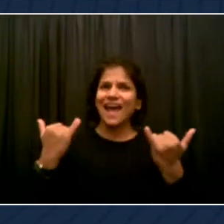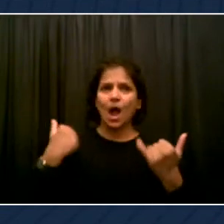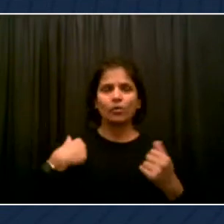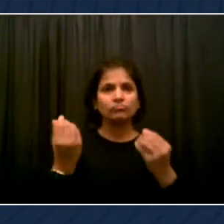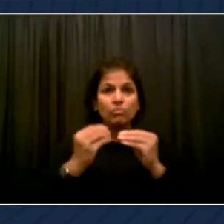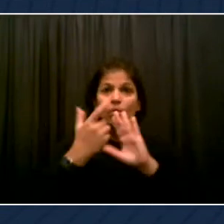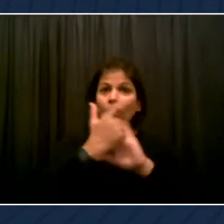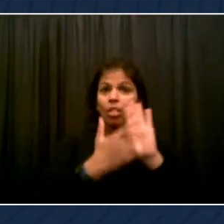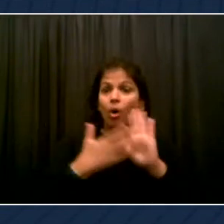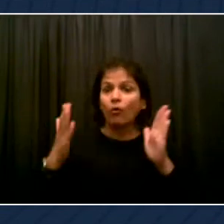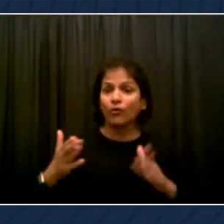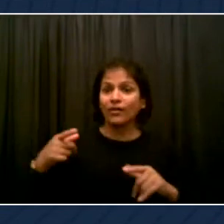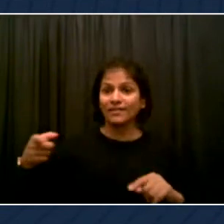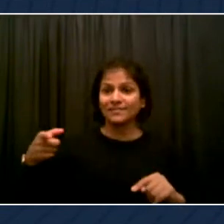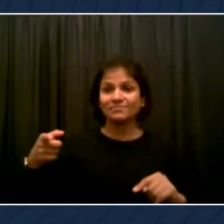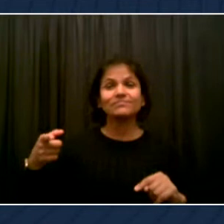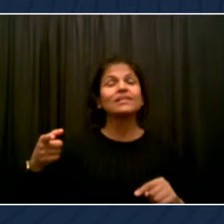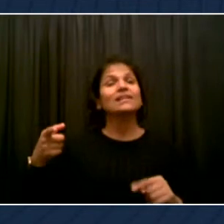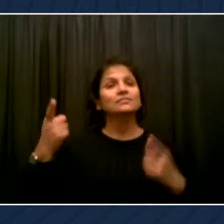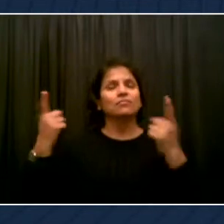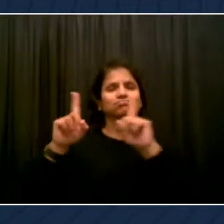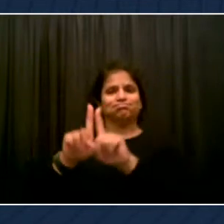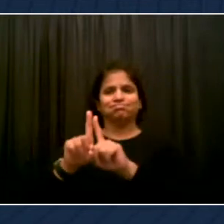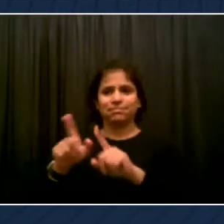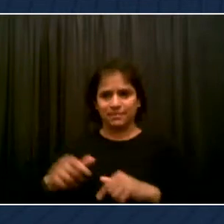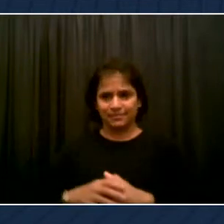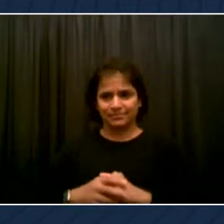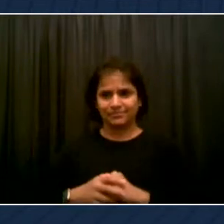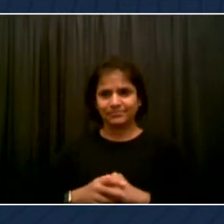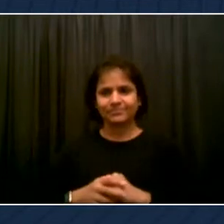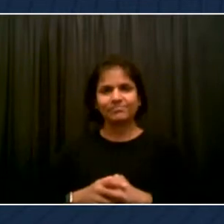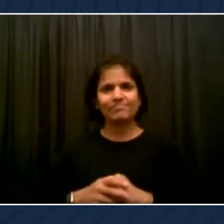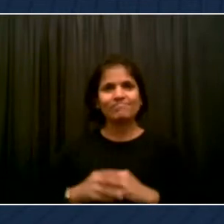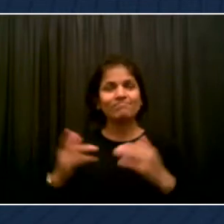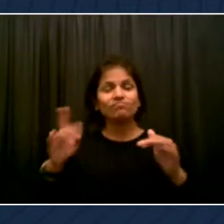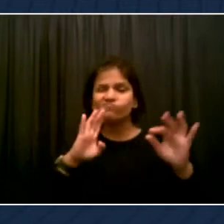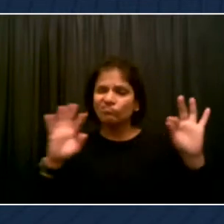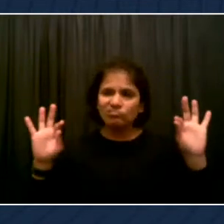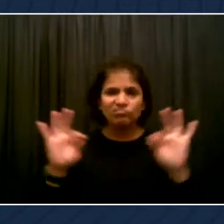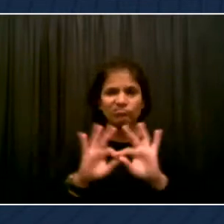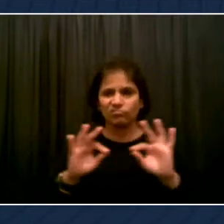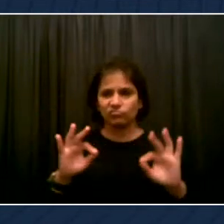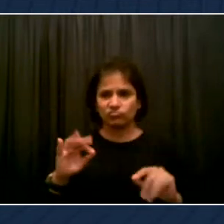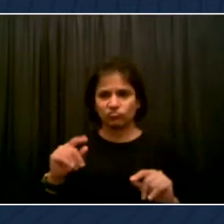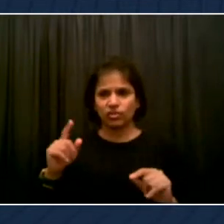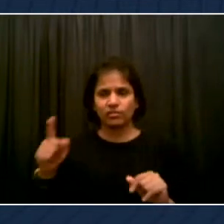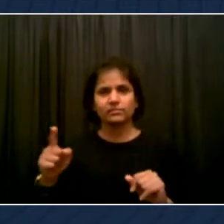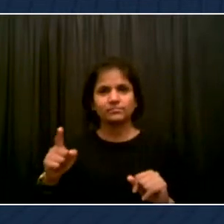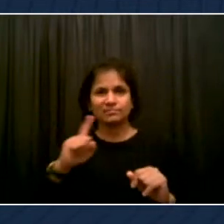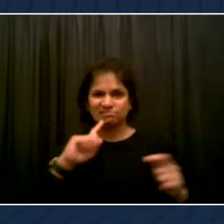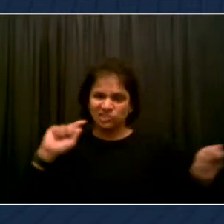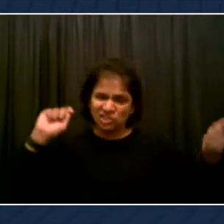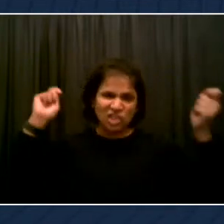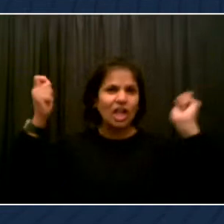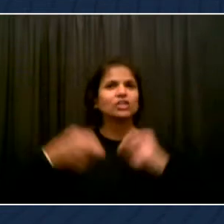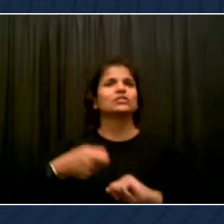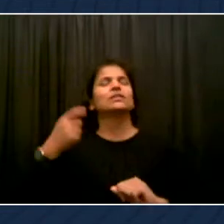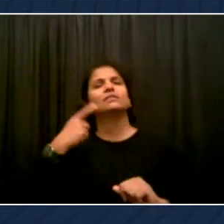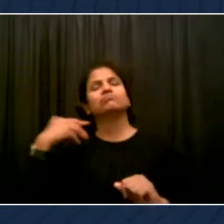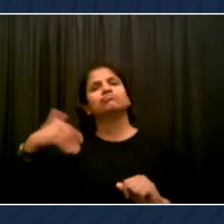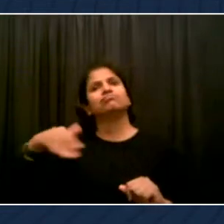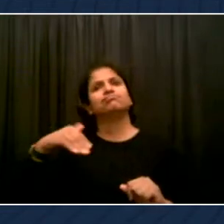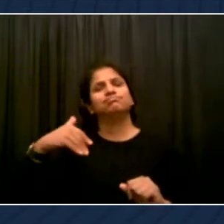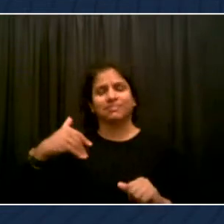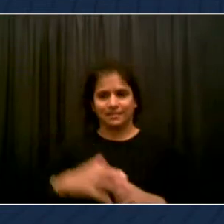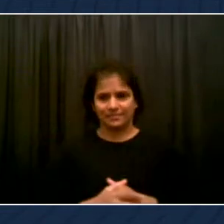country. Securing tenants' rights to legal representation in housing court is essential in our fight to prevent mass